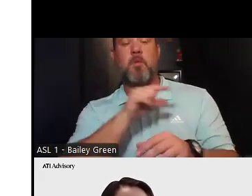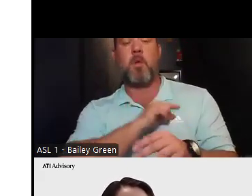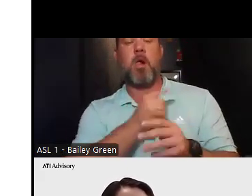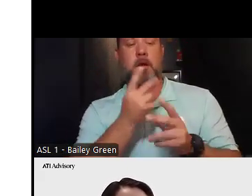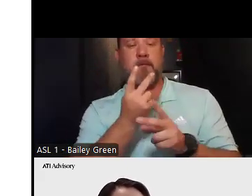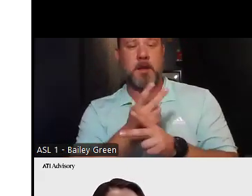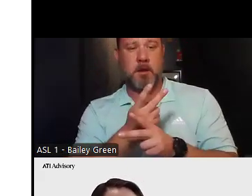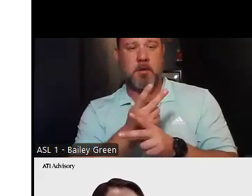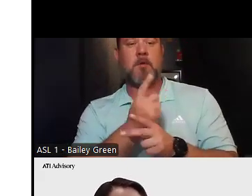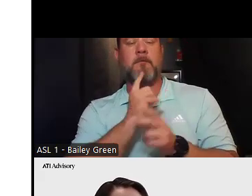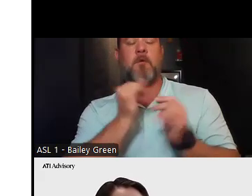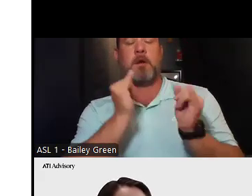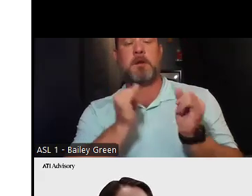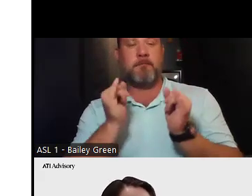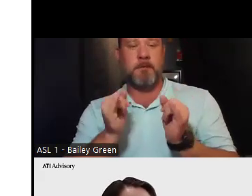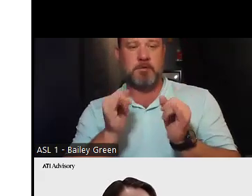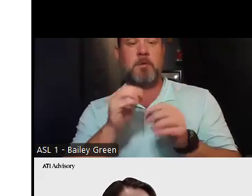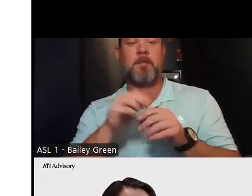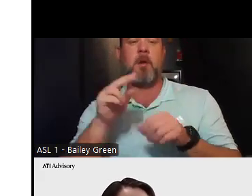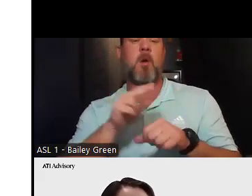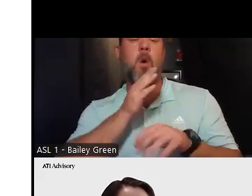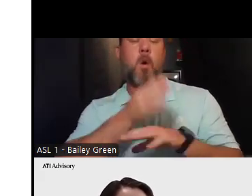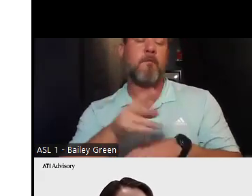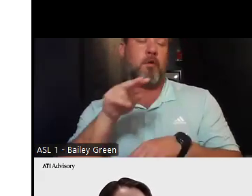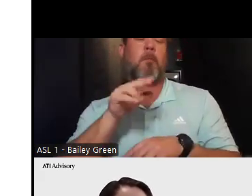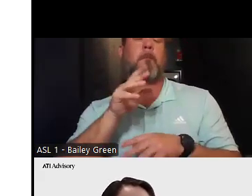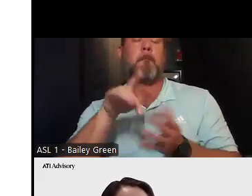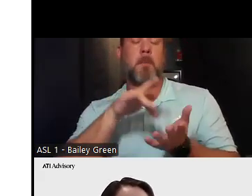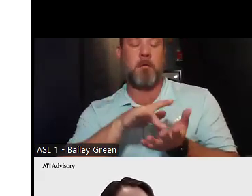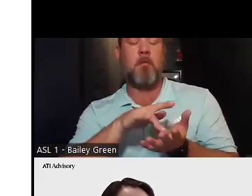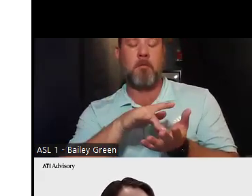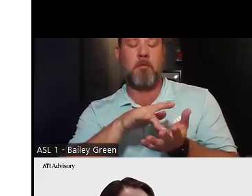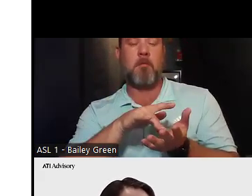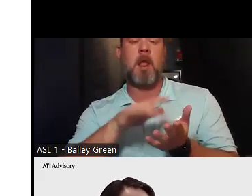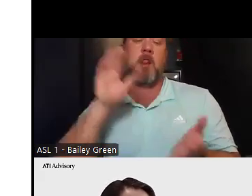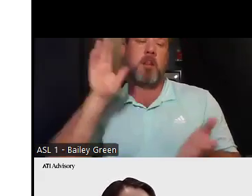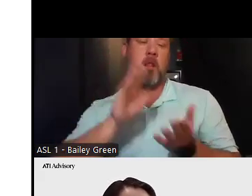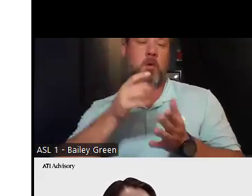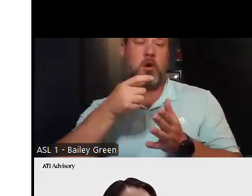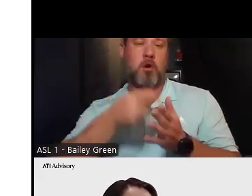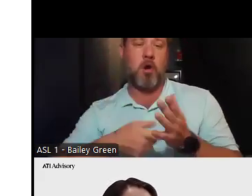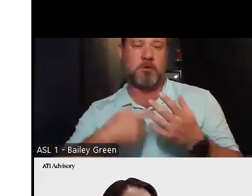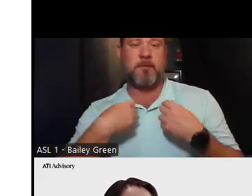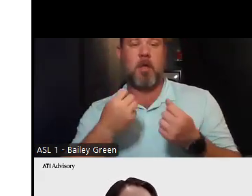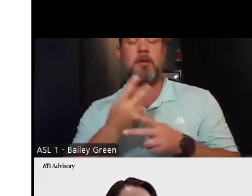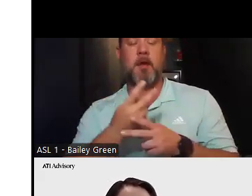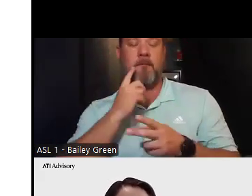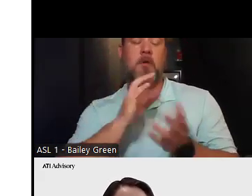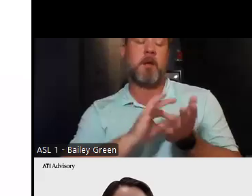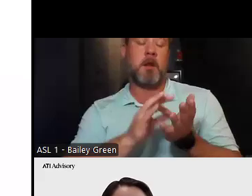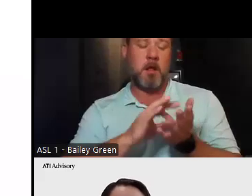care for individuals in this overlooked middle, and ultimately lower healthcare costs, including for Medicaid and